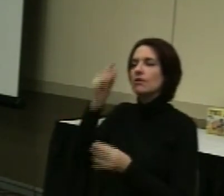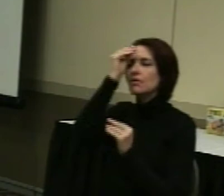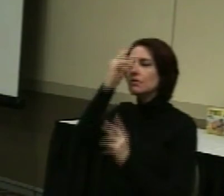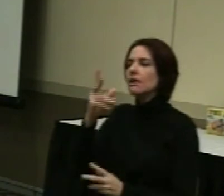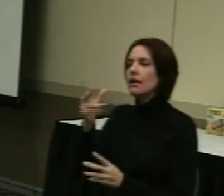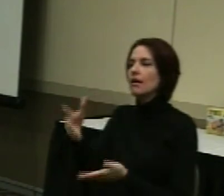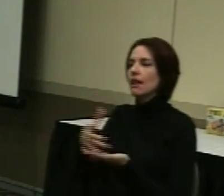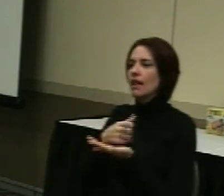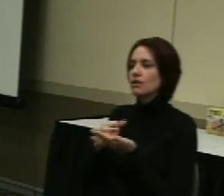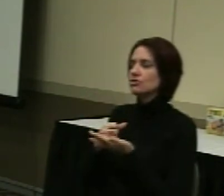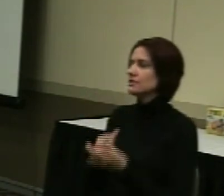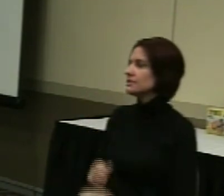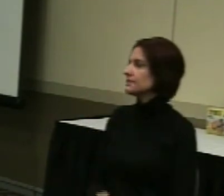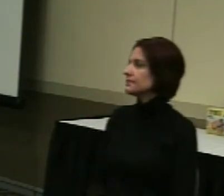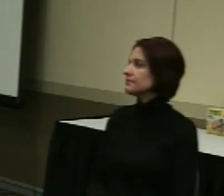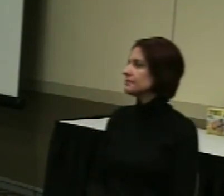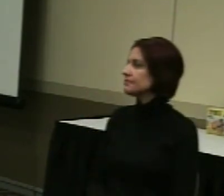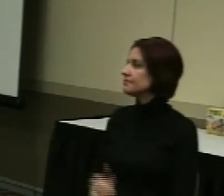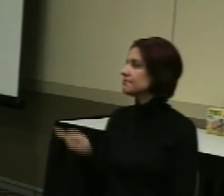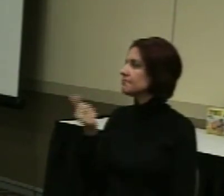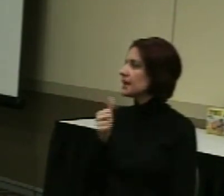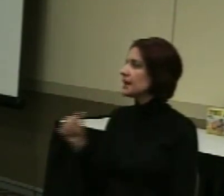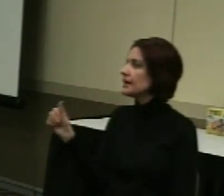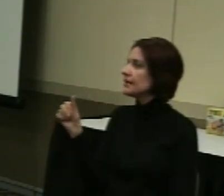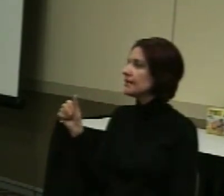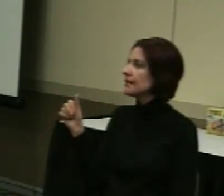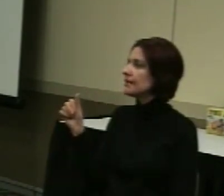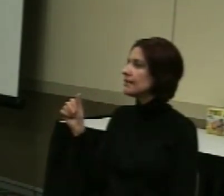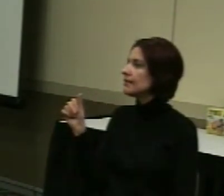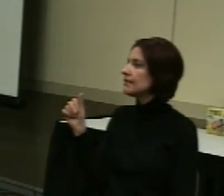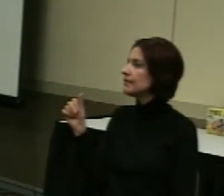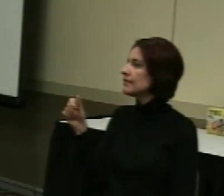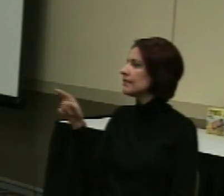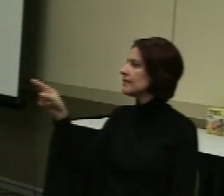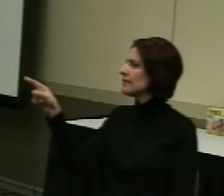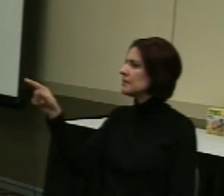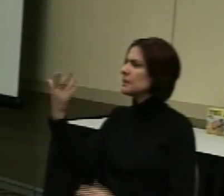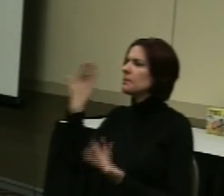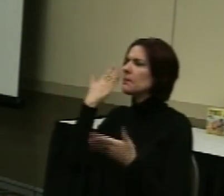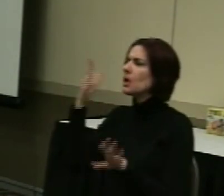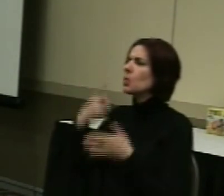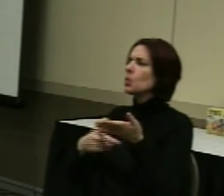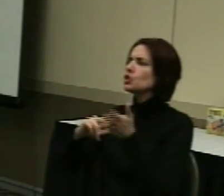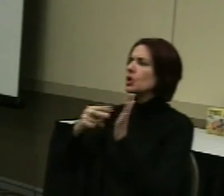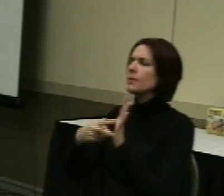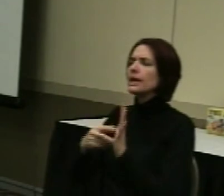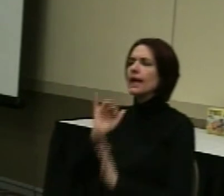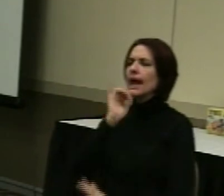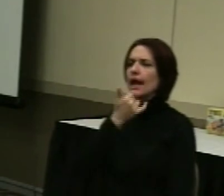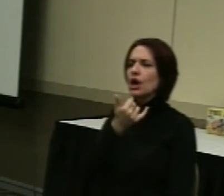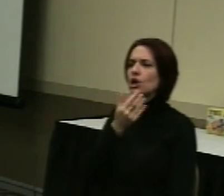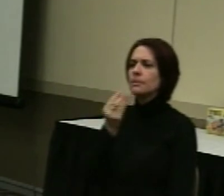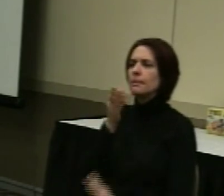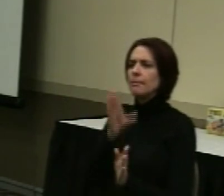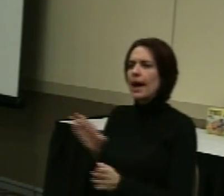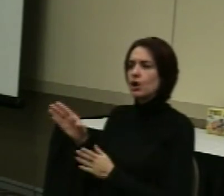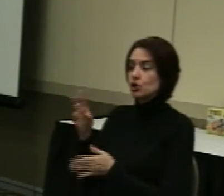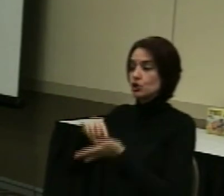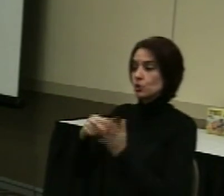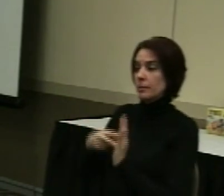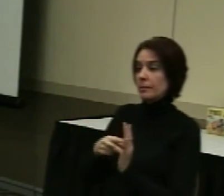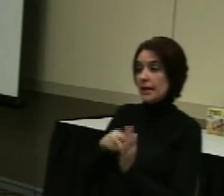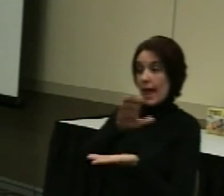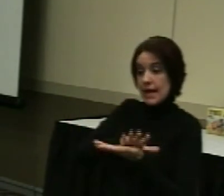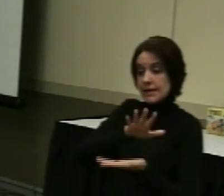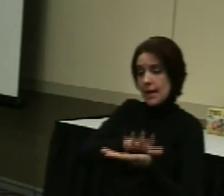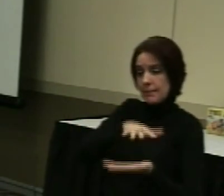Any thoughts, any observations, any, yes? I don't really know what you mean by errors and patterns. You mean his academic errors? You